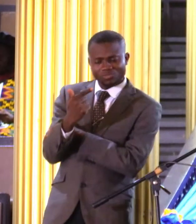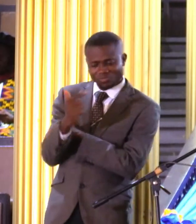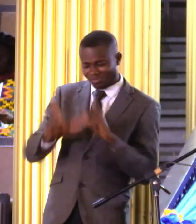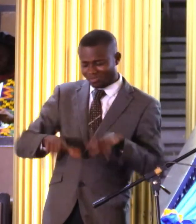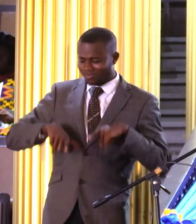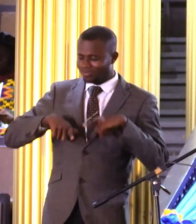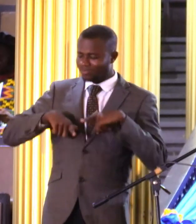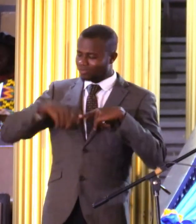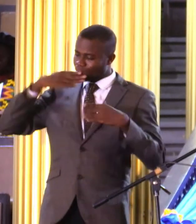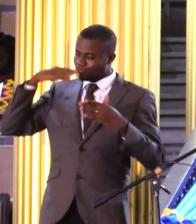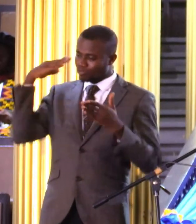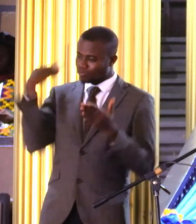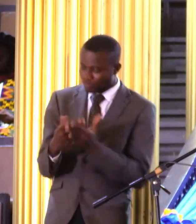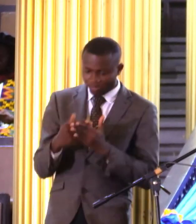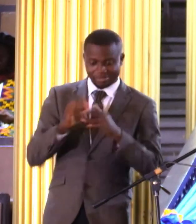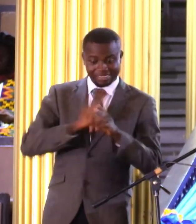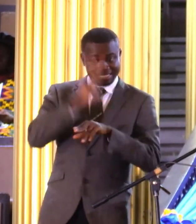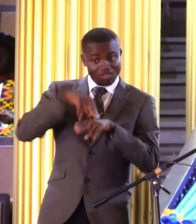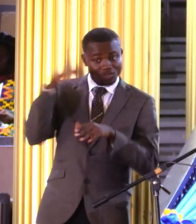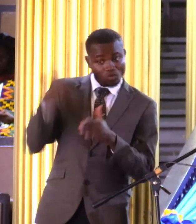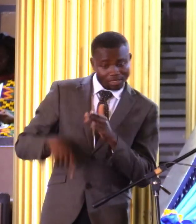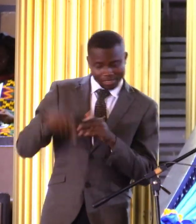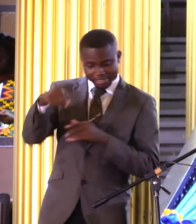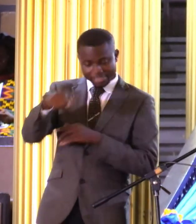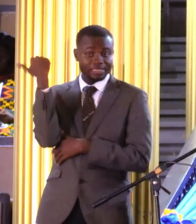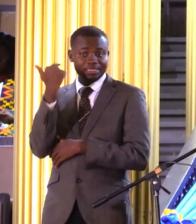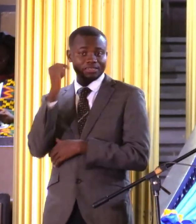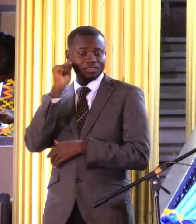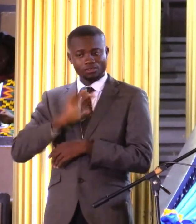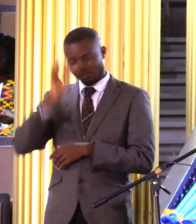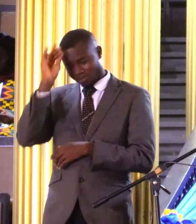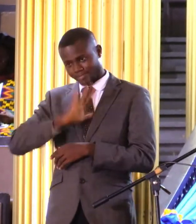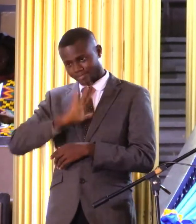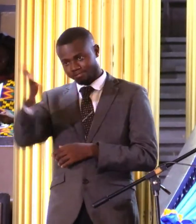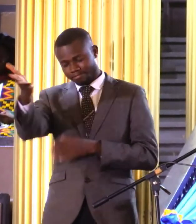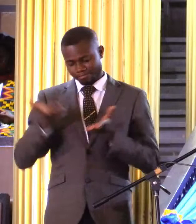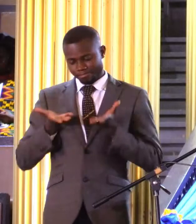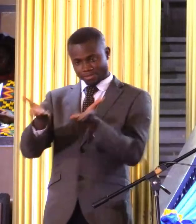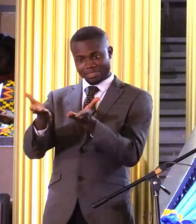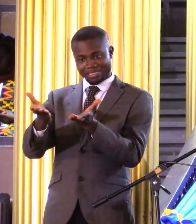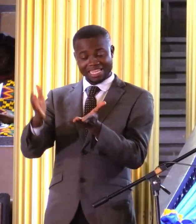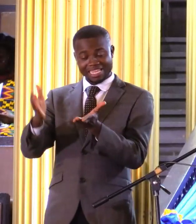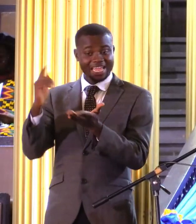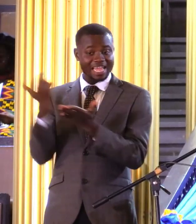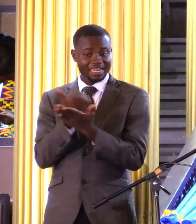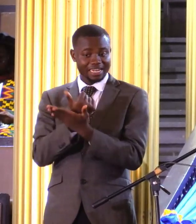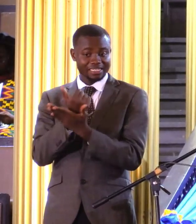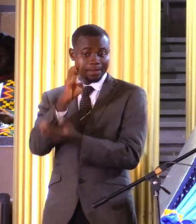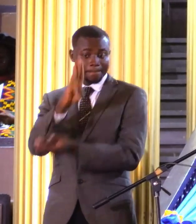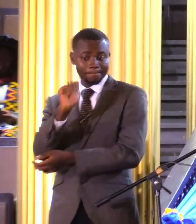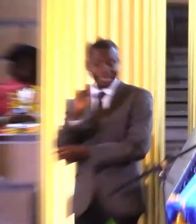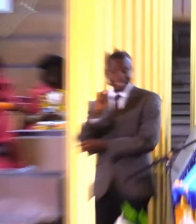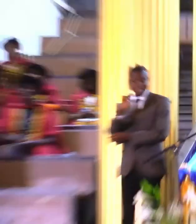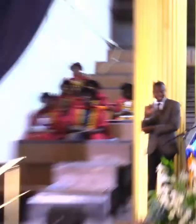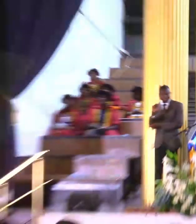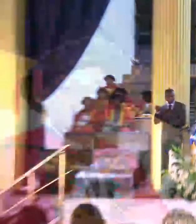nature of the Bata dance to his lecture. Ladies and gentlemen, I present to you the Ghana Dance Ensemble.